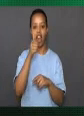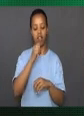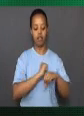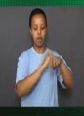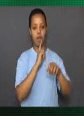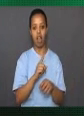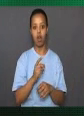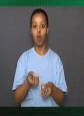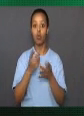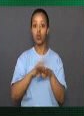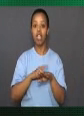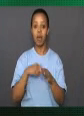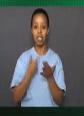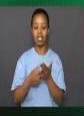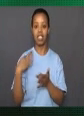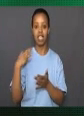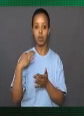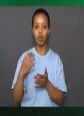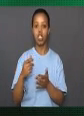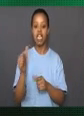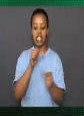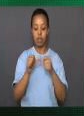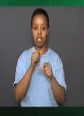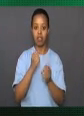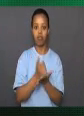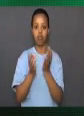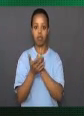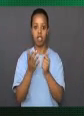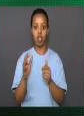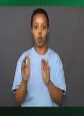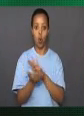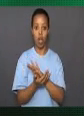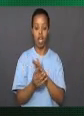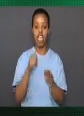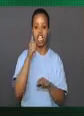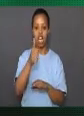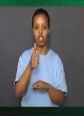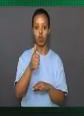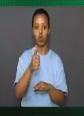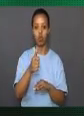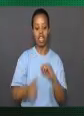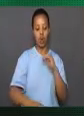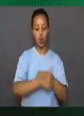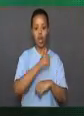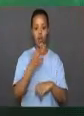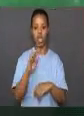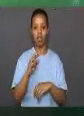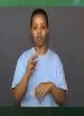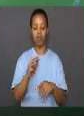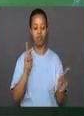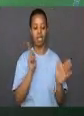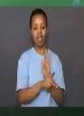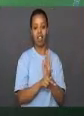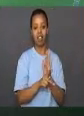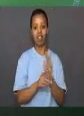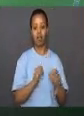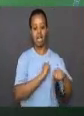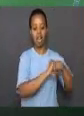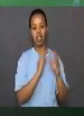individuals are cooperating together, they decrease their chance of being attacked.